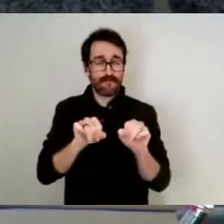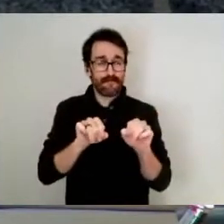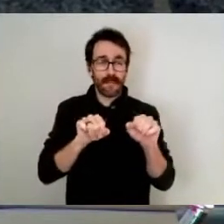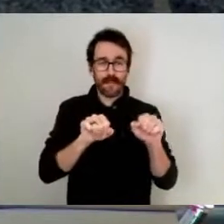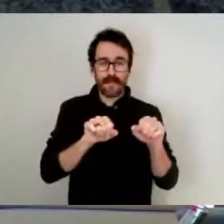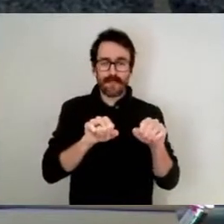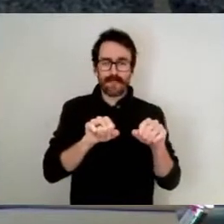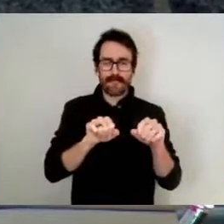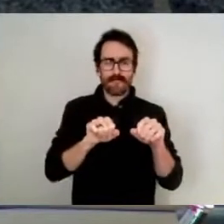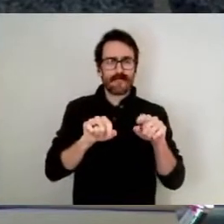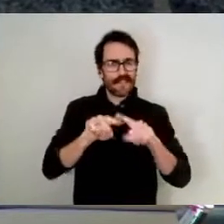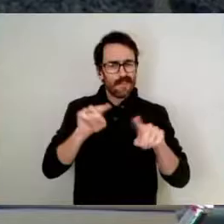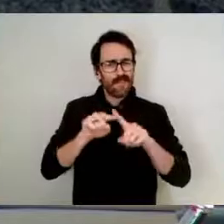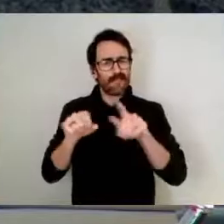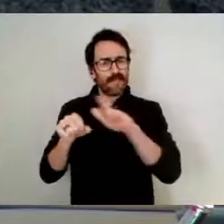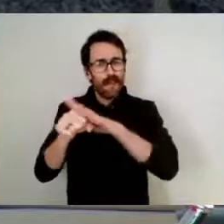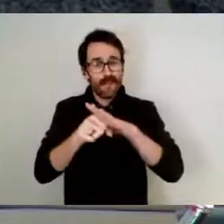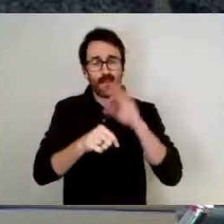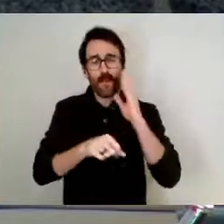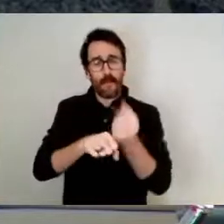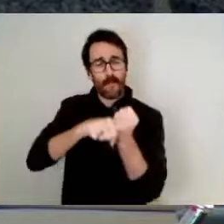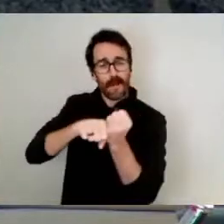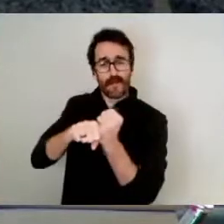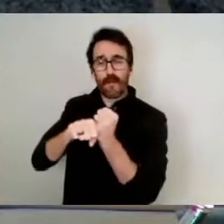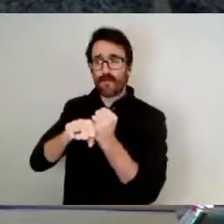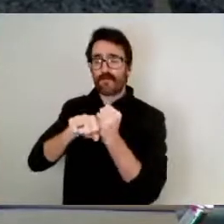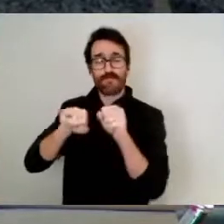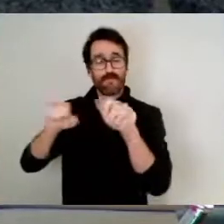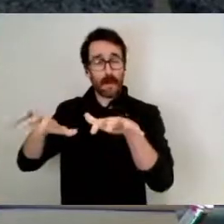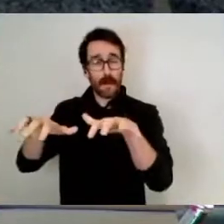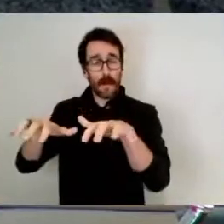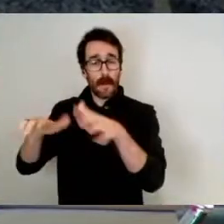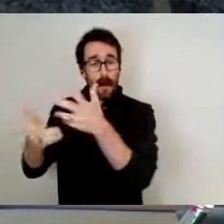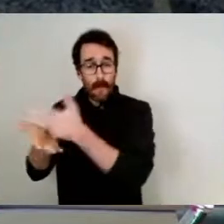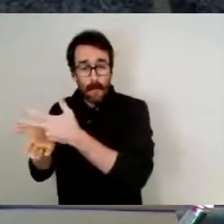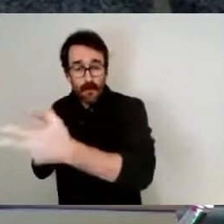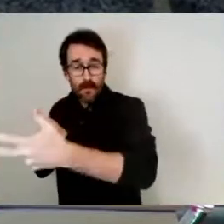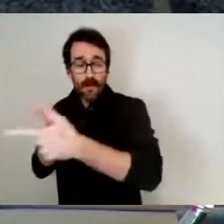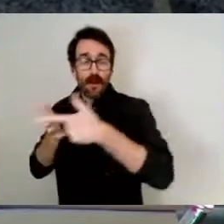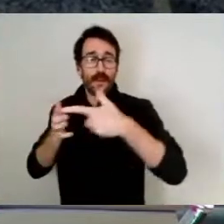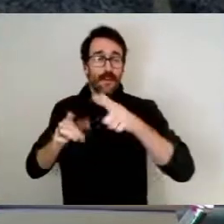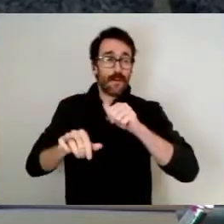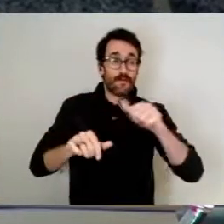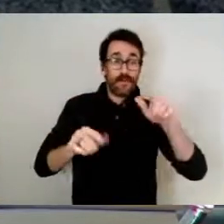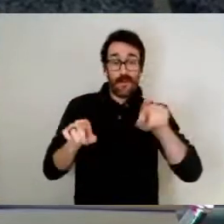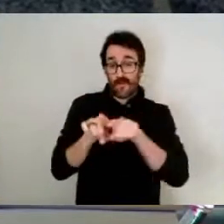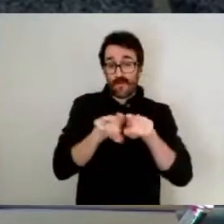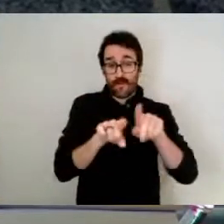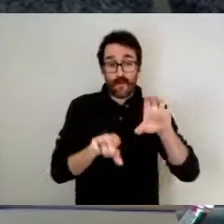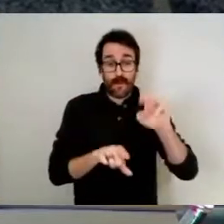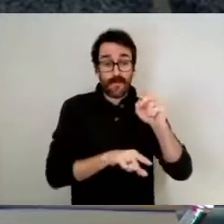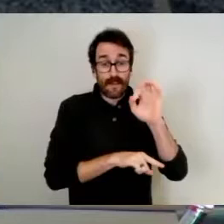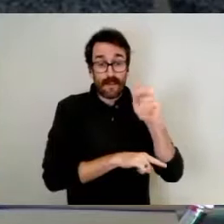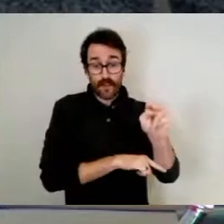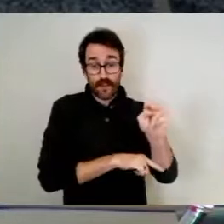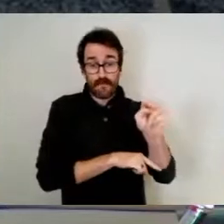Safety, discussions with the Premier as well, and other